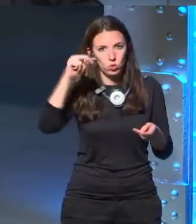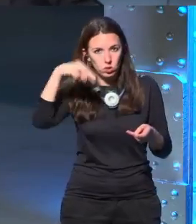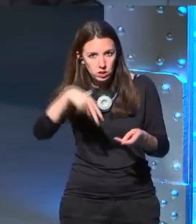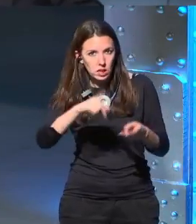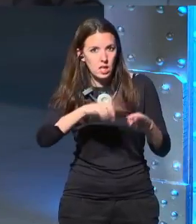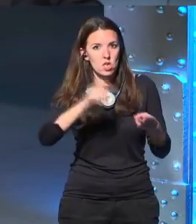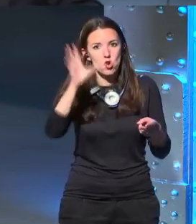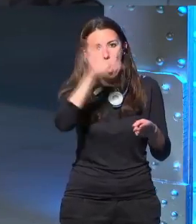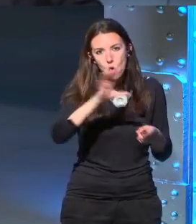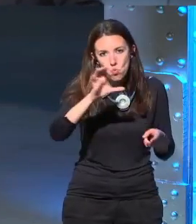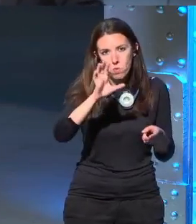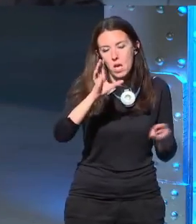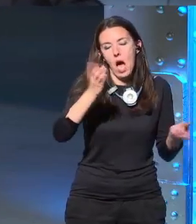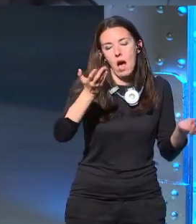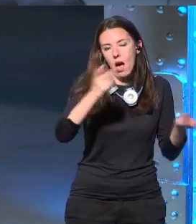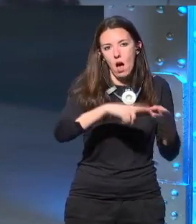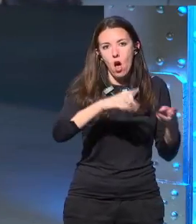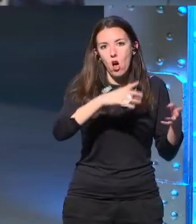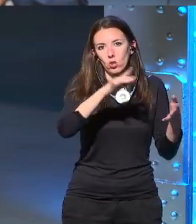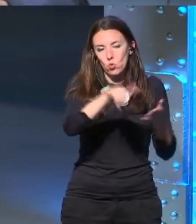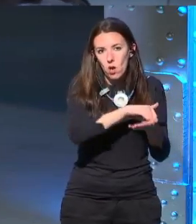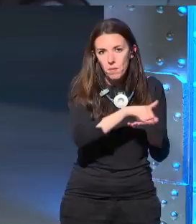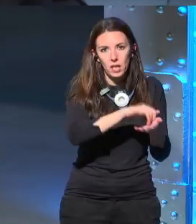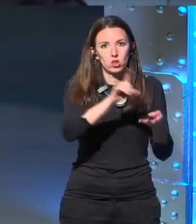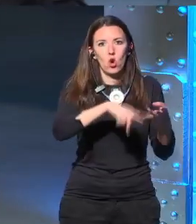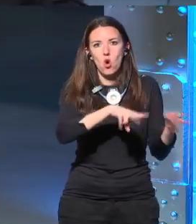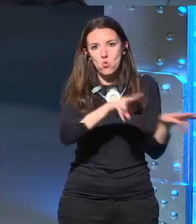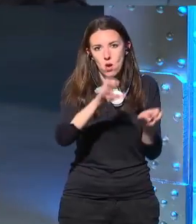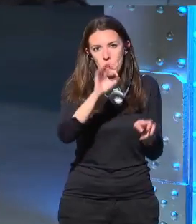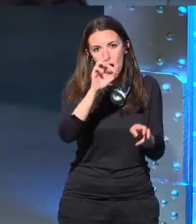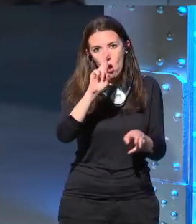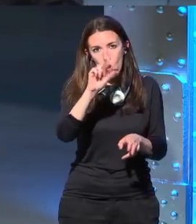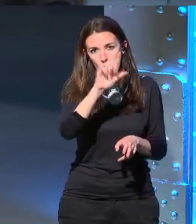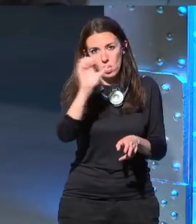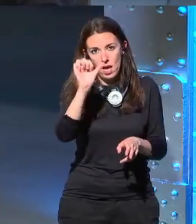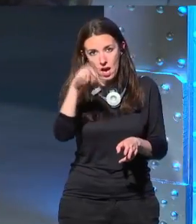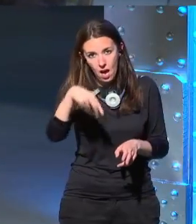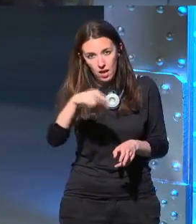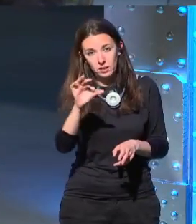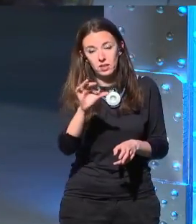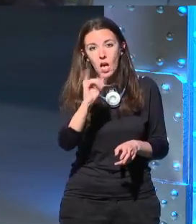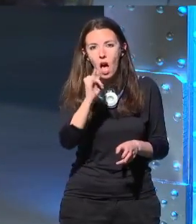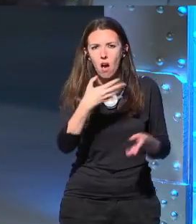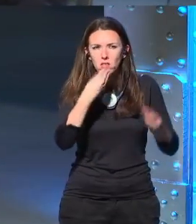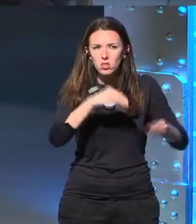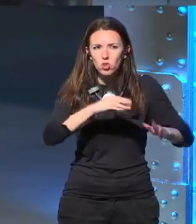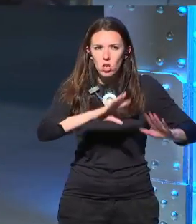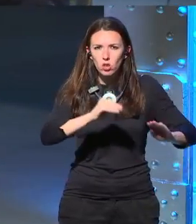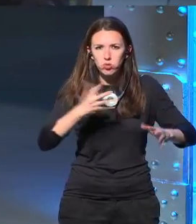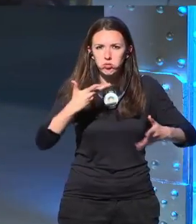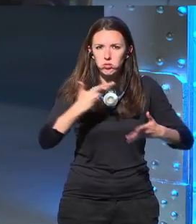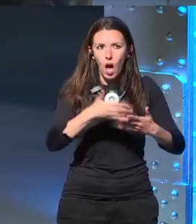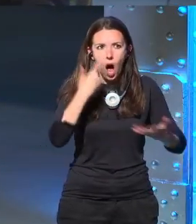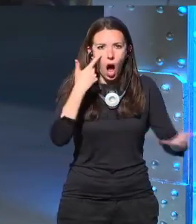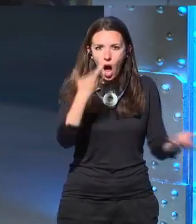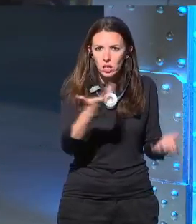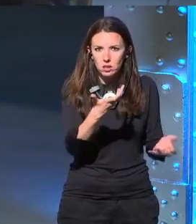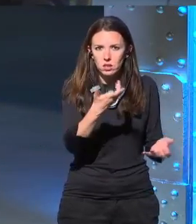Columbus and New York and Boston and New Orleans that have a history of arts and creativity.